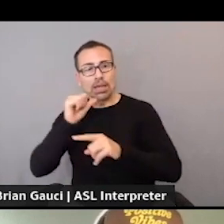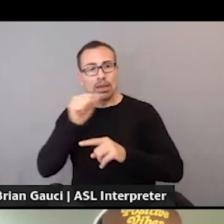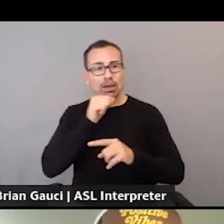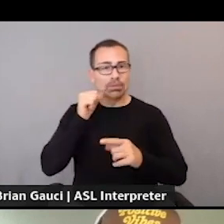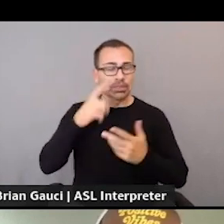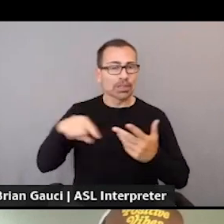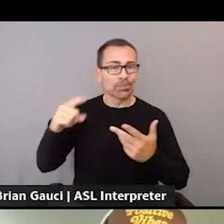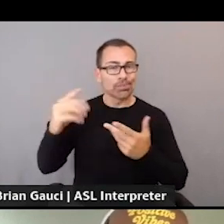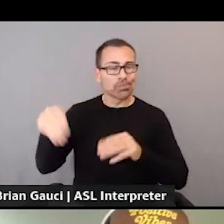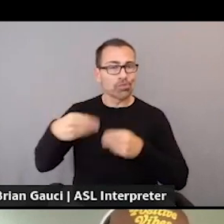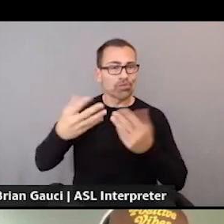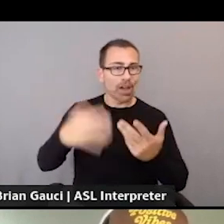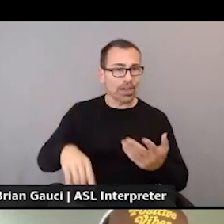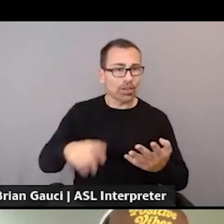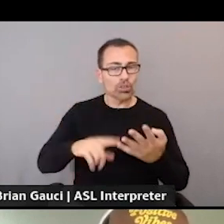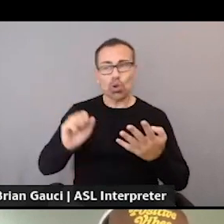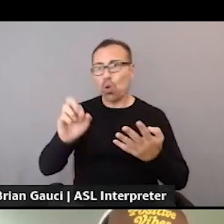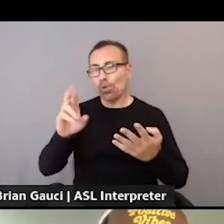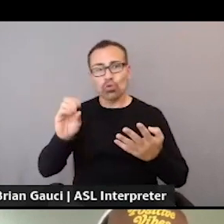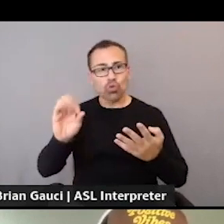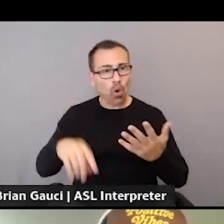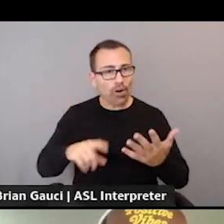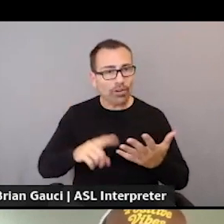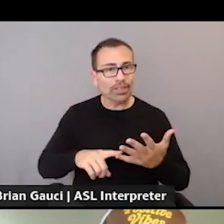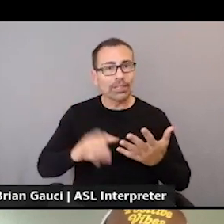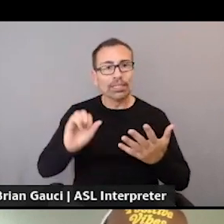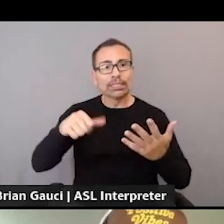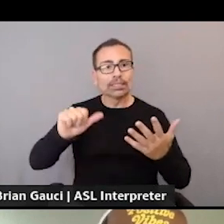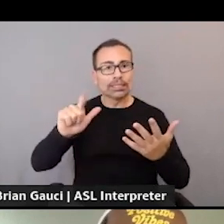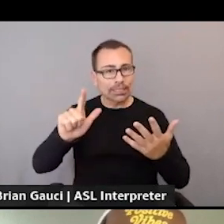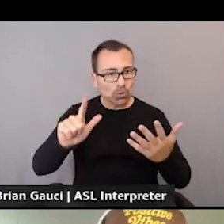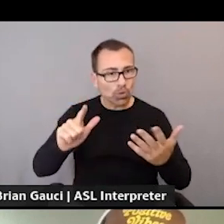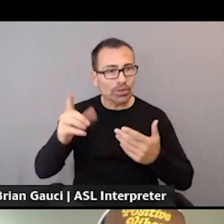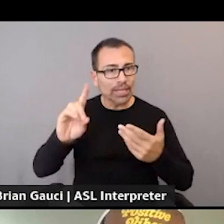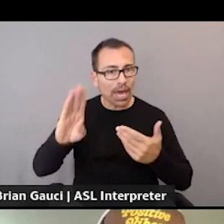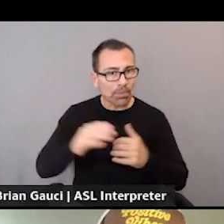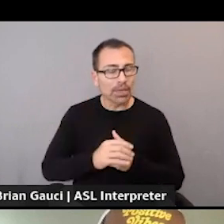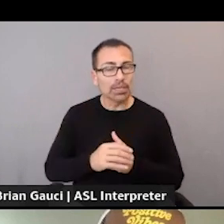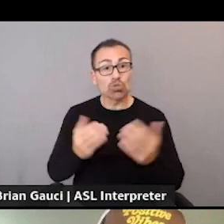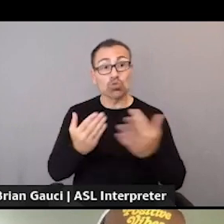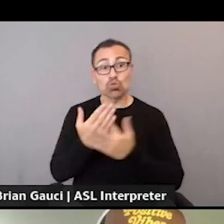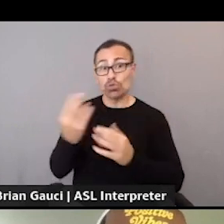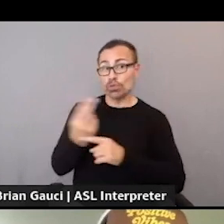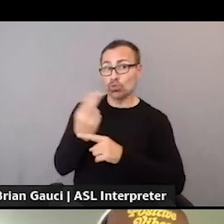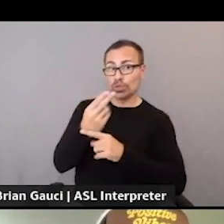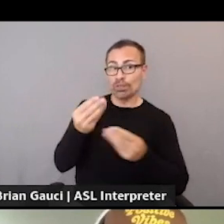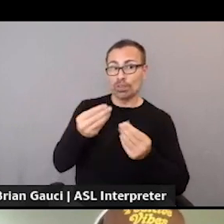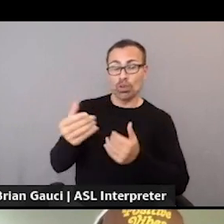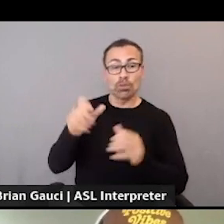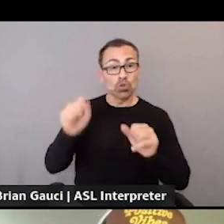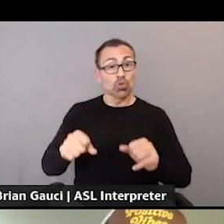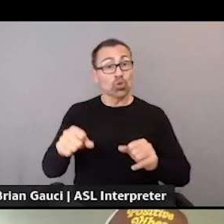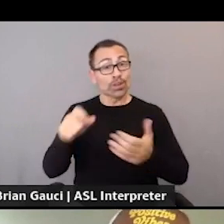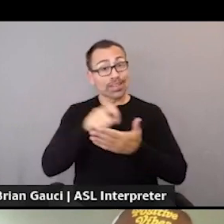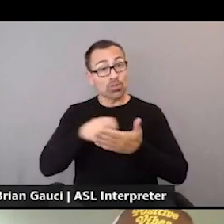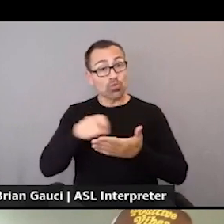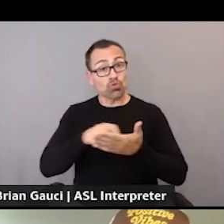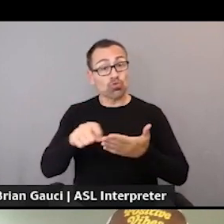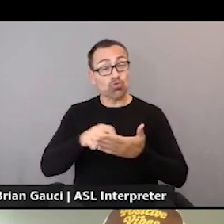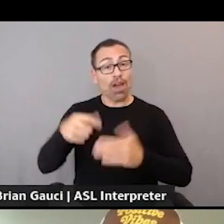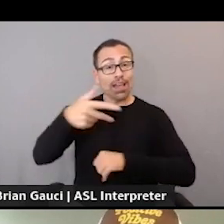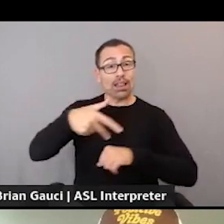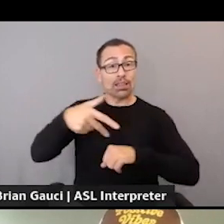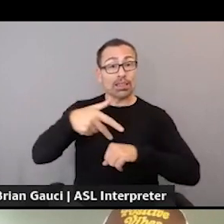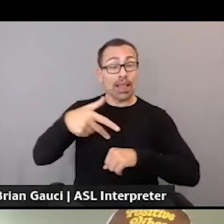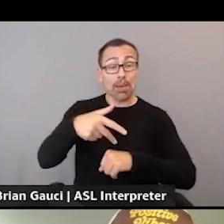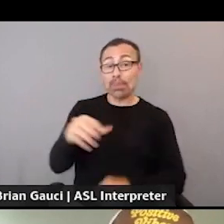right? You can make, through the use of these resolvers, you have the ability to write Lambda-like functions that have no cold starts,